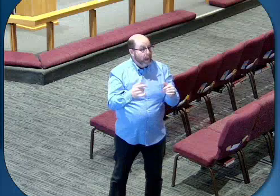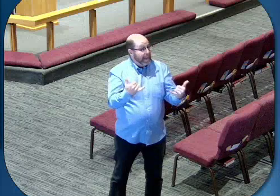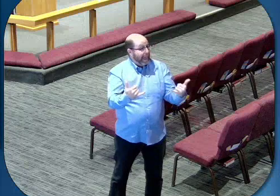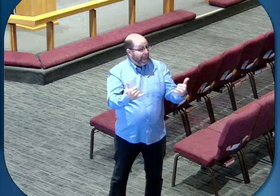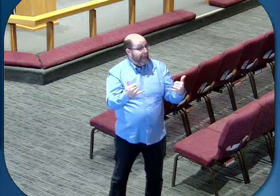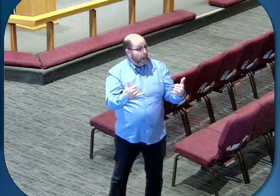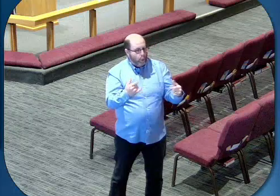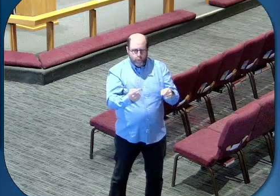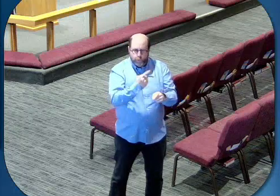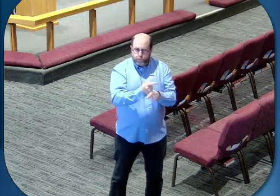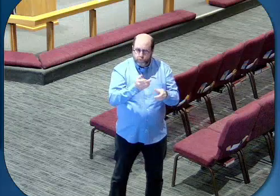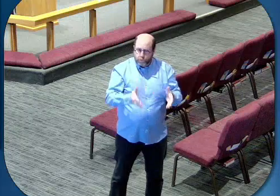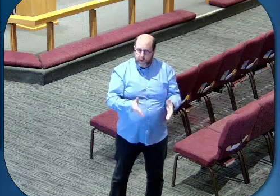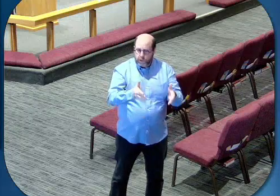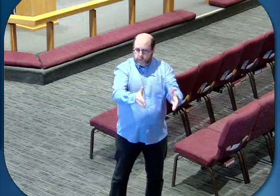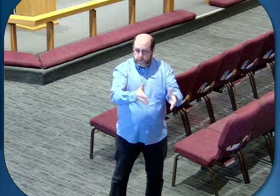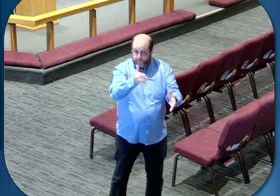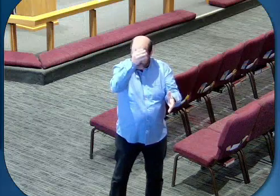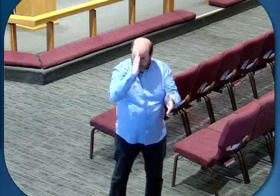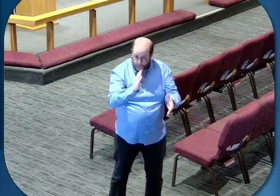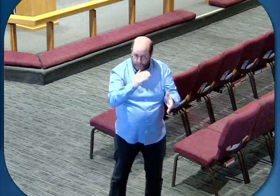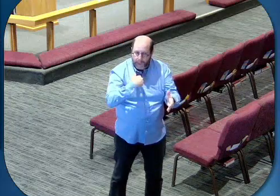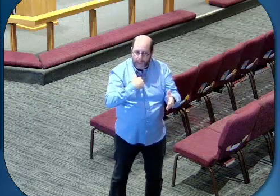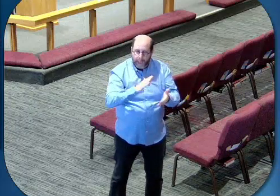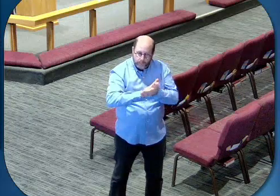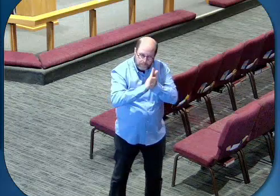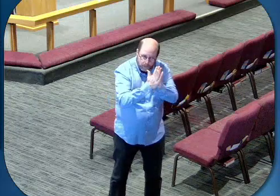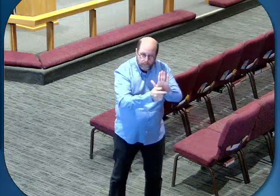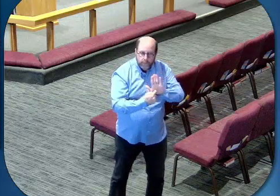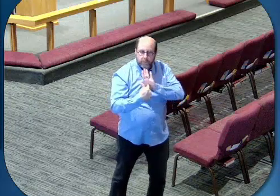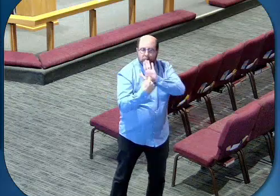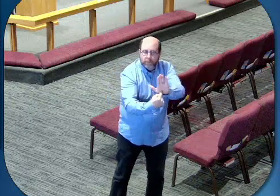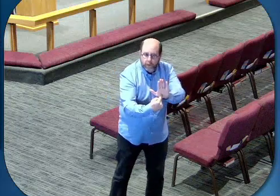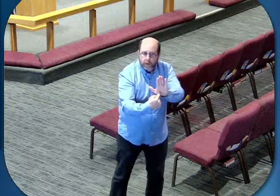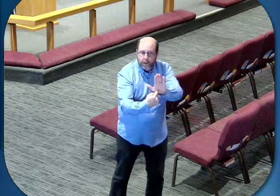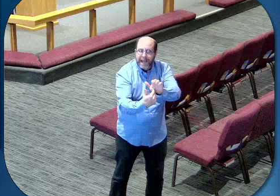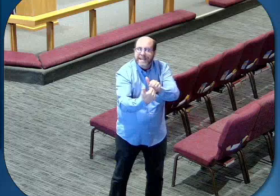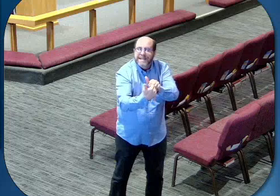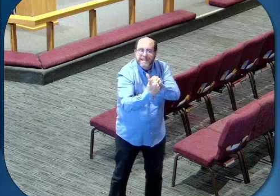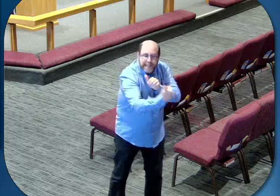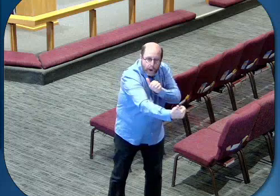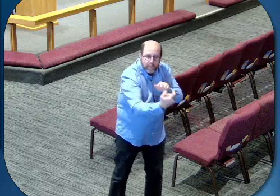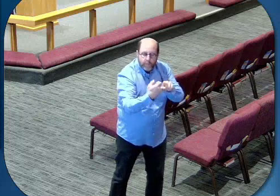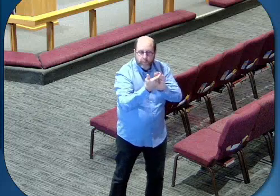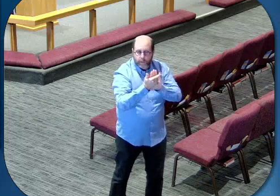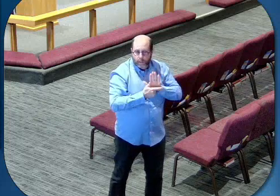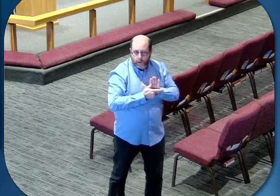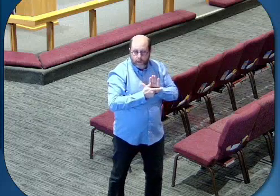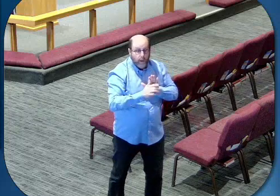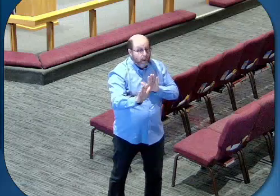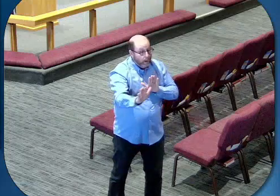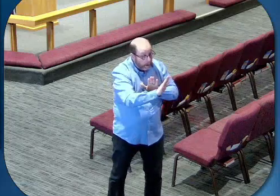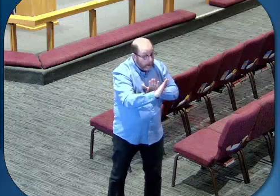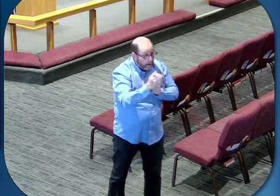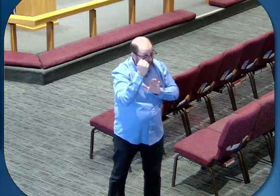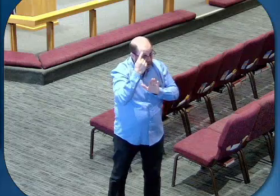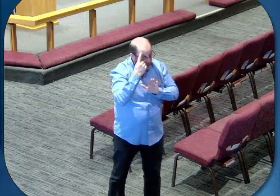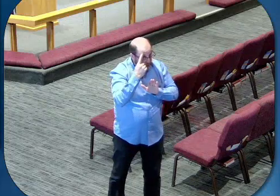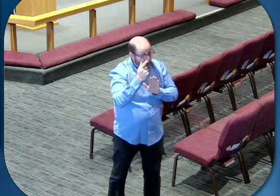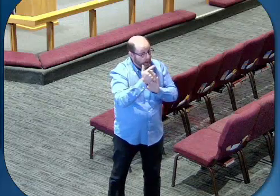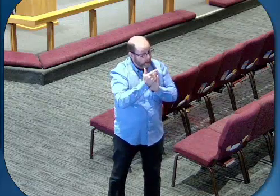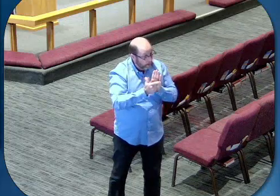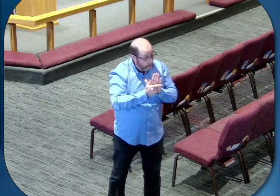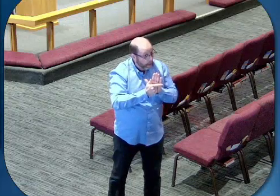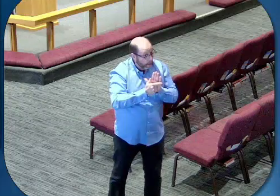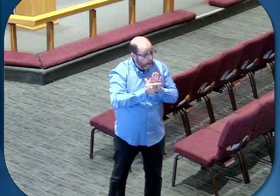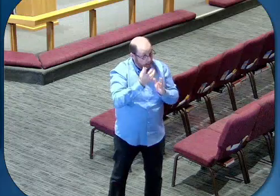the righteousness of God has been manifested apart from the law. Although the law and the prophets